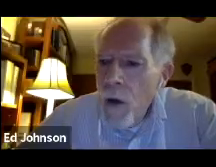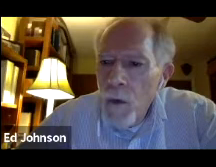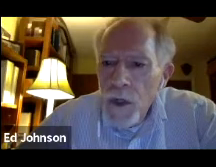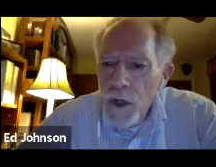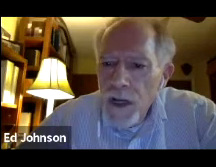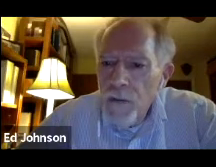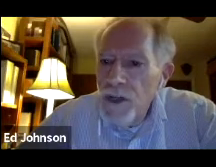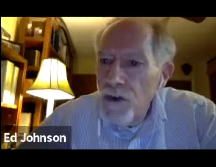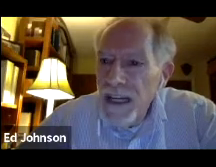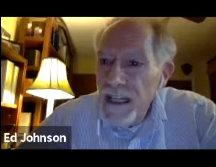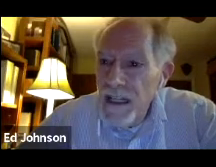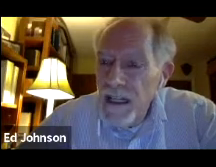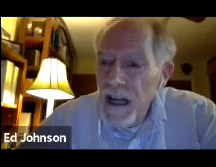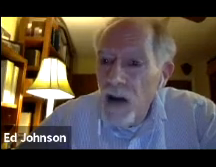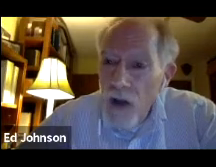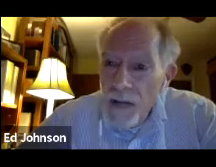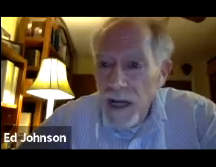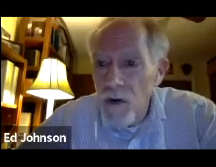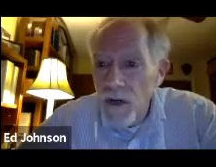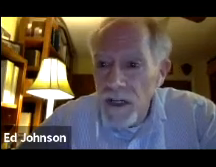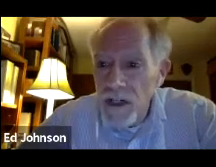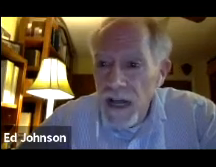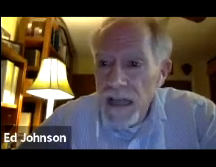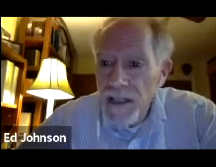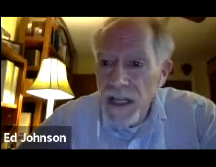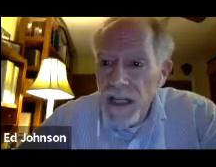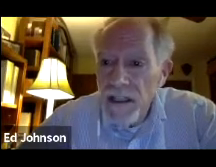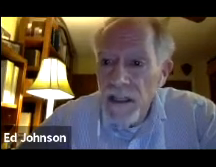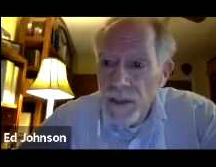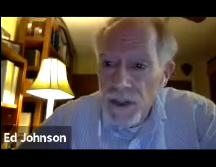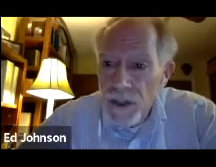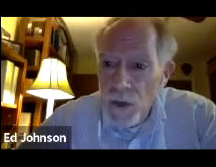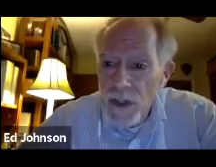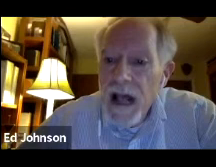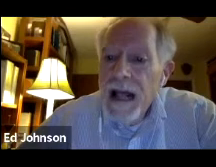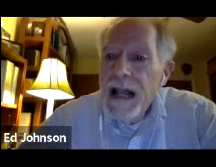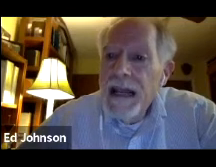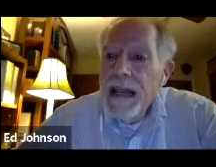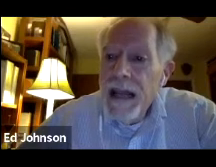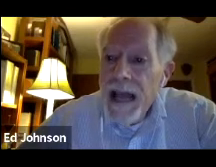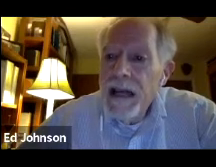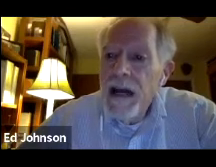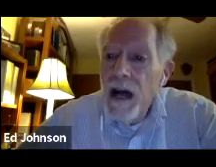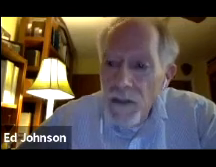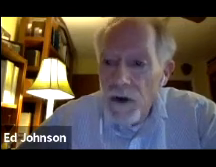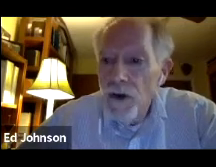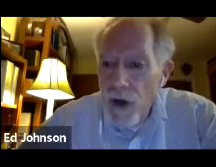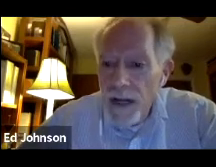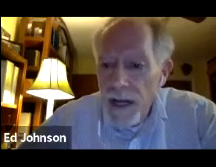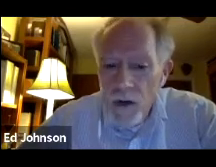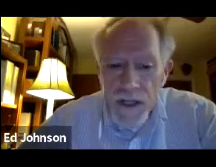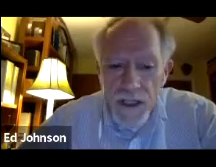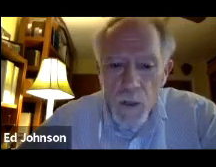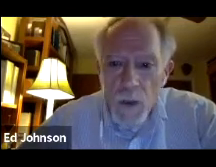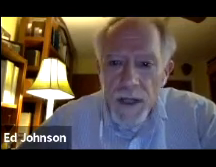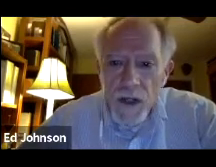How it would look if we treated a chronic medical condition, as in substance use disorders, like other chronic